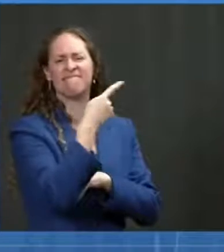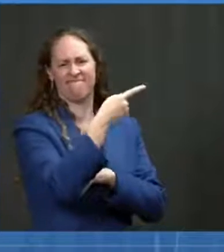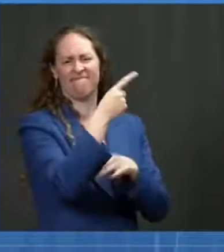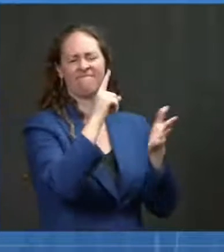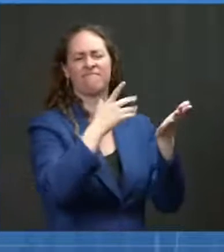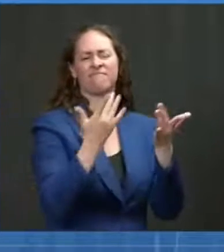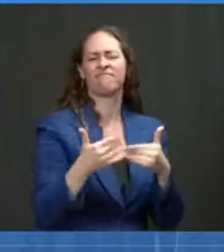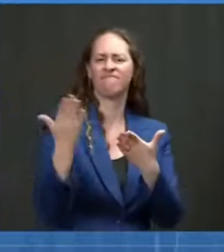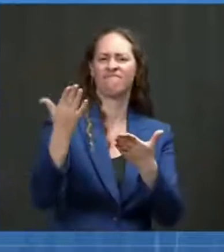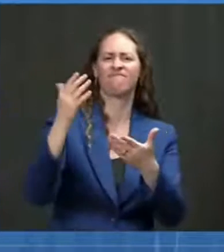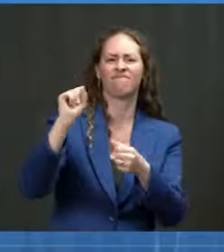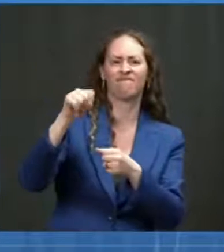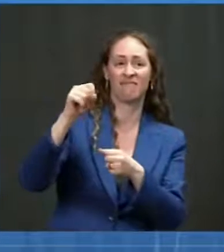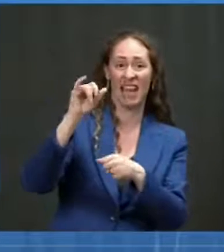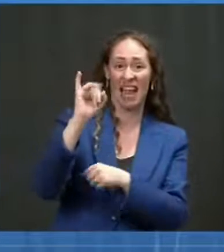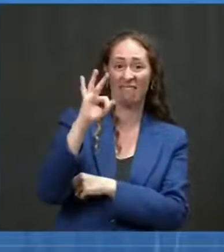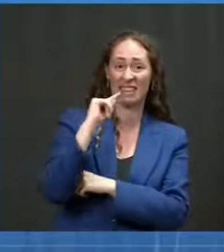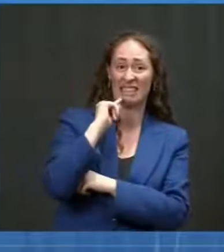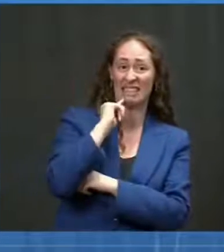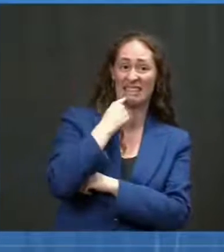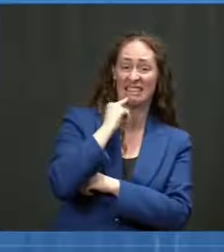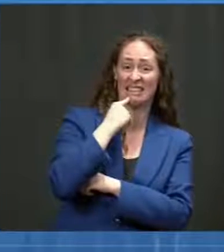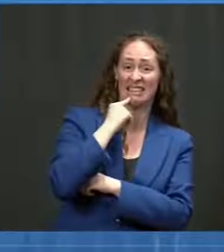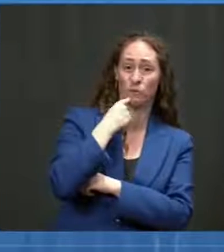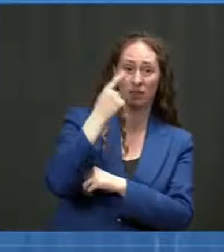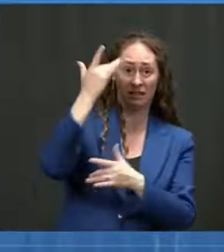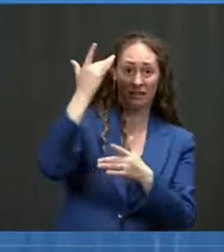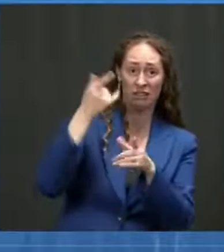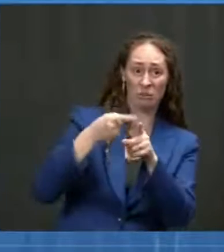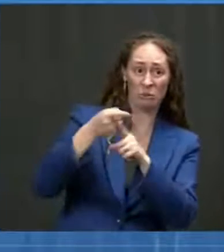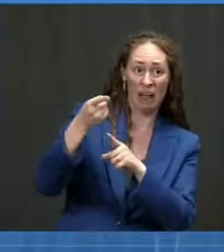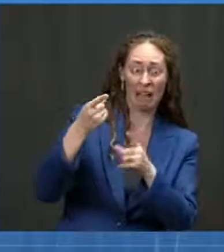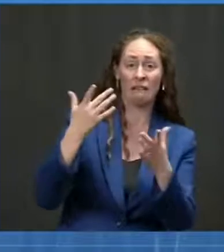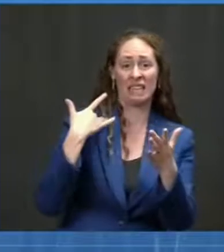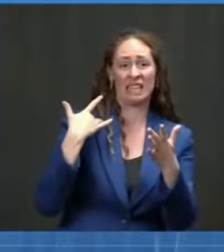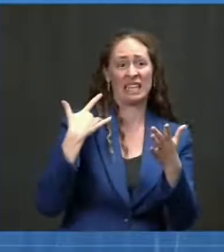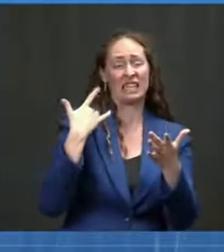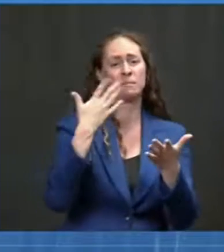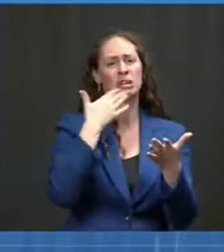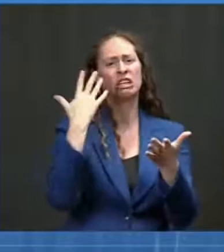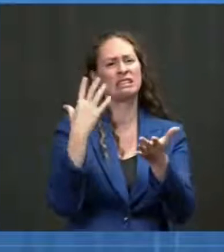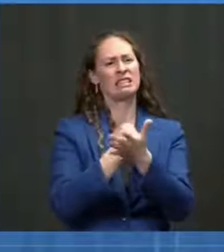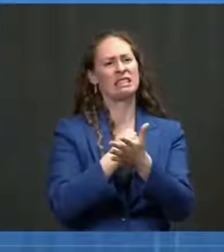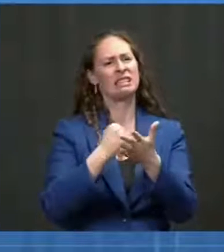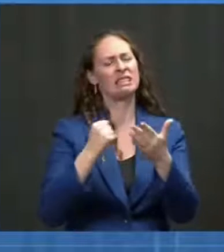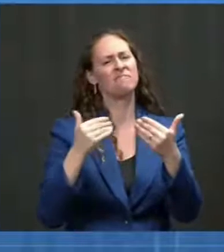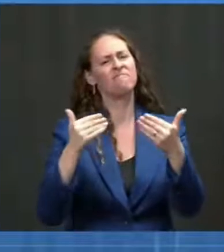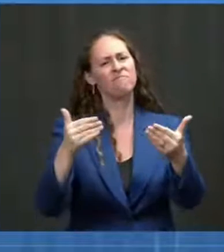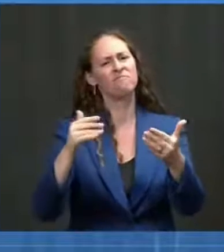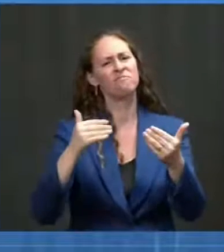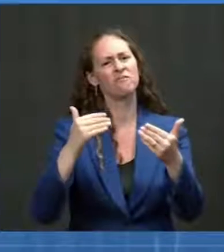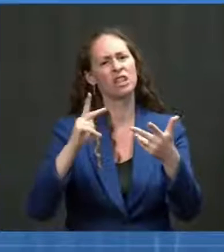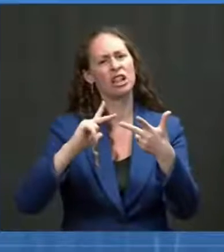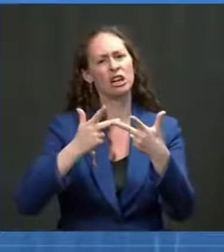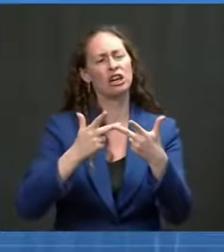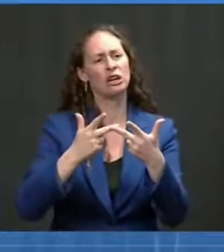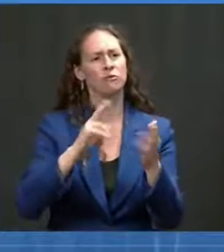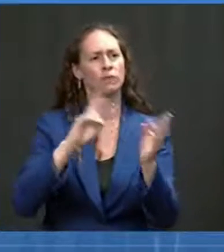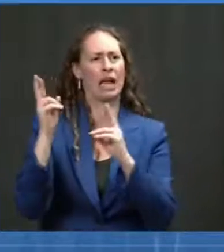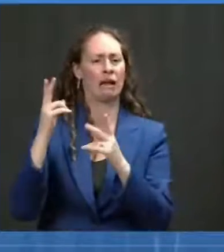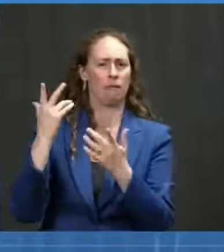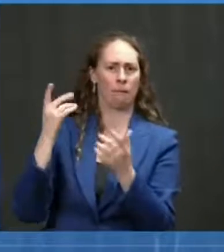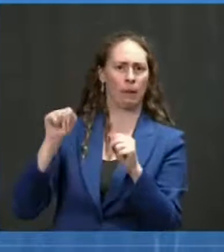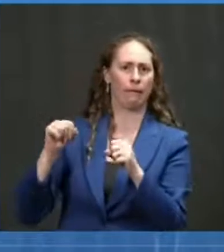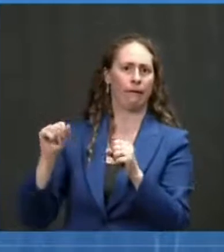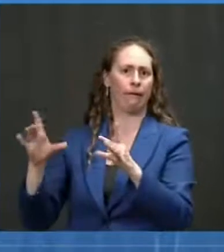early. Given this body of evidence, we are concerned that the current strong protection against severe infection, hospitalization,